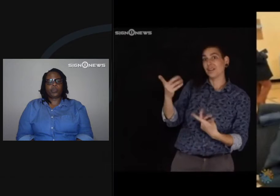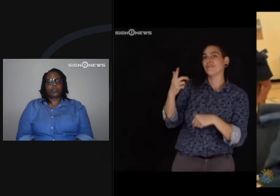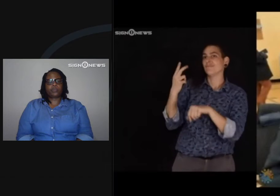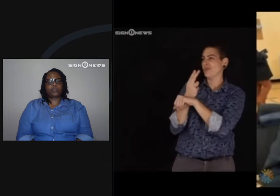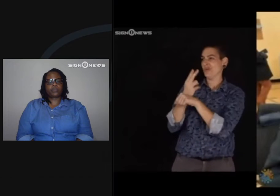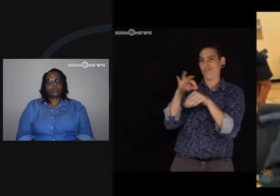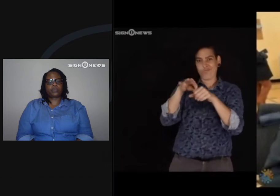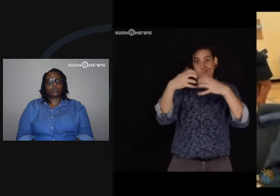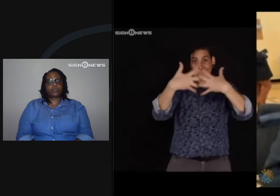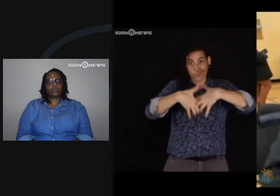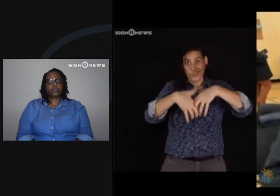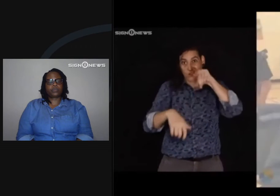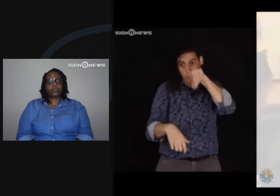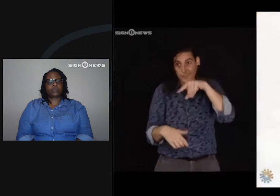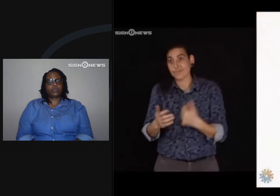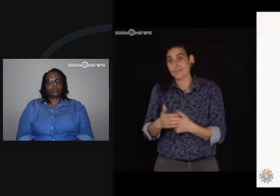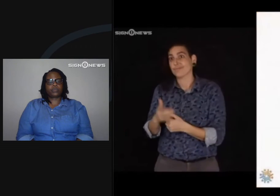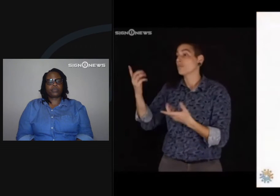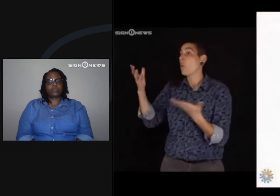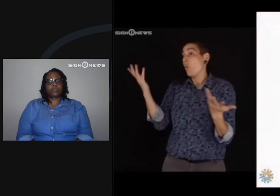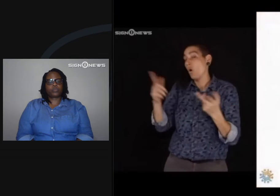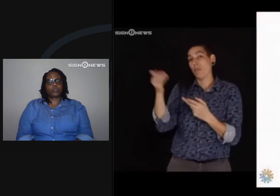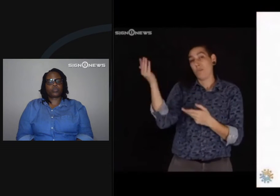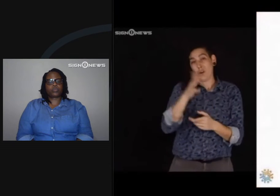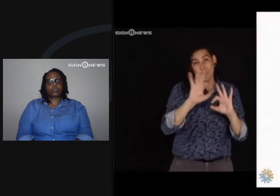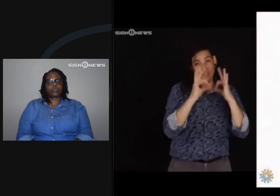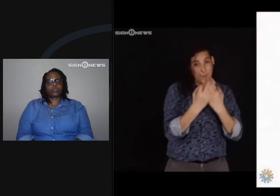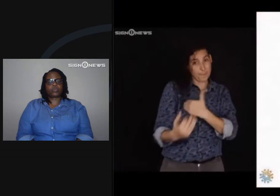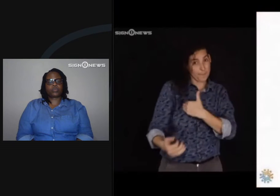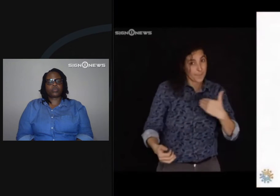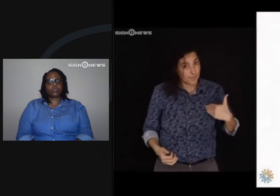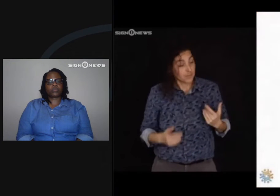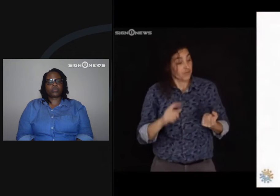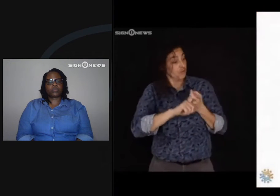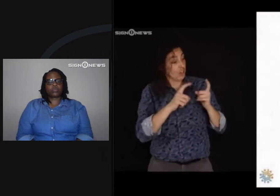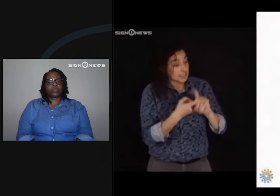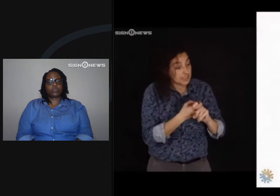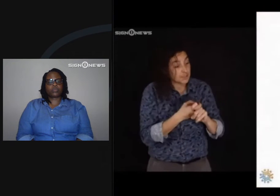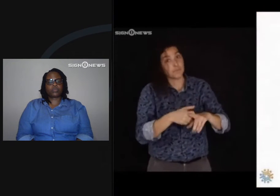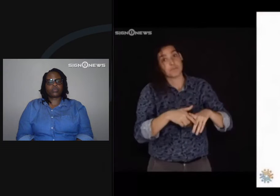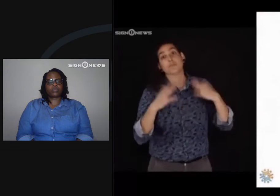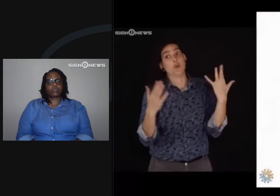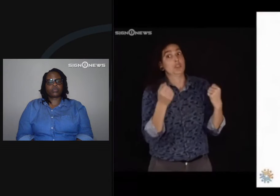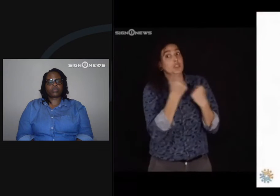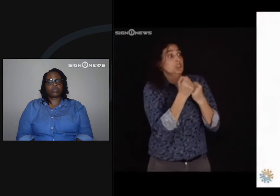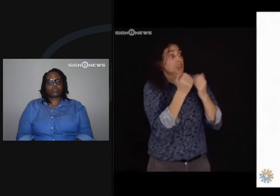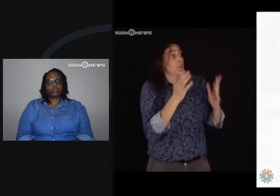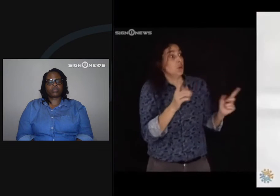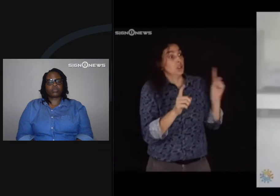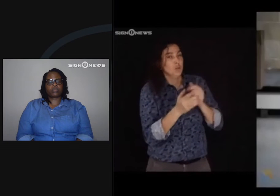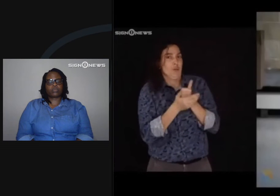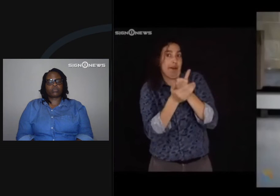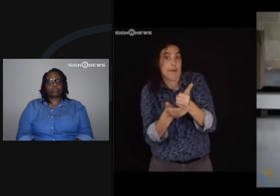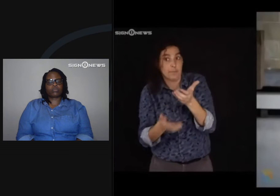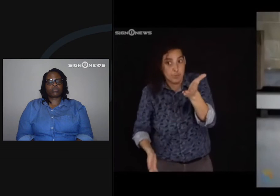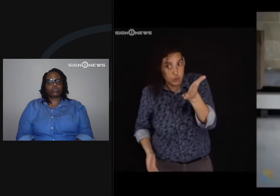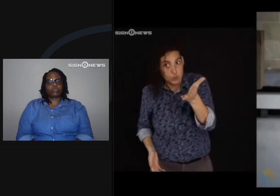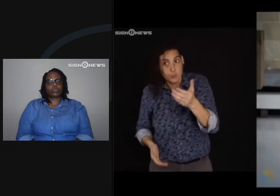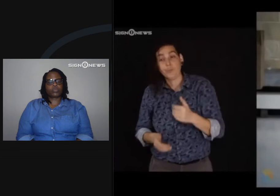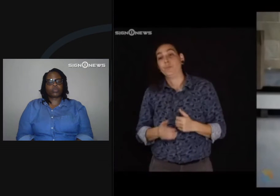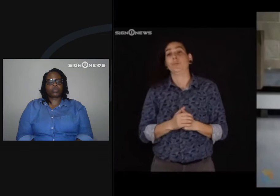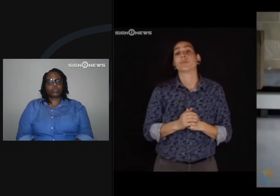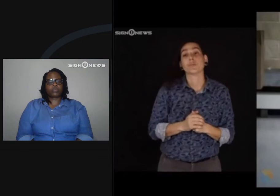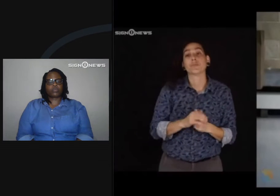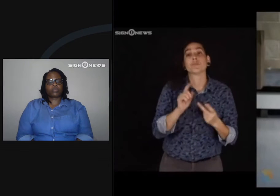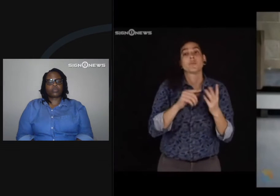voting equipment. Bring someone with you to help you vote, like a family member, friend, or other supporters. Ask